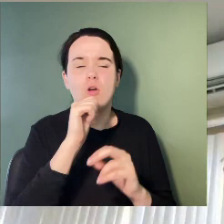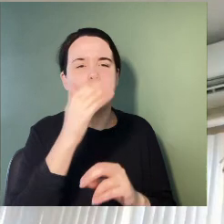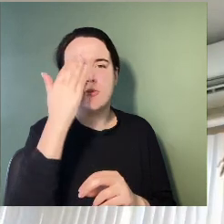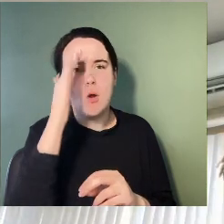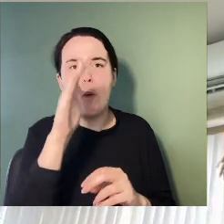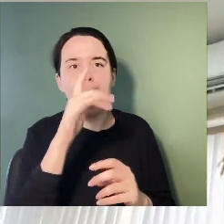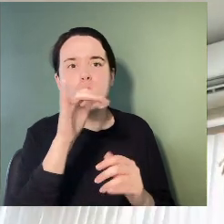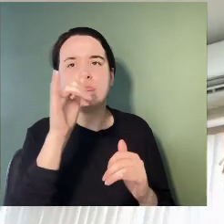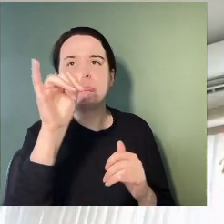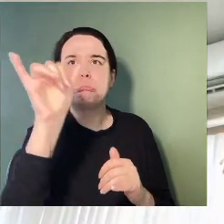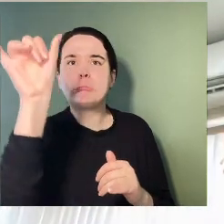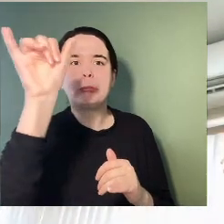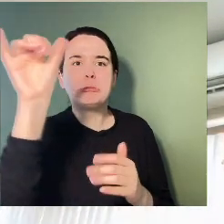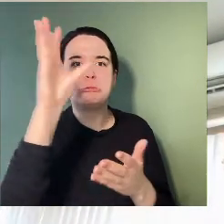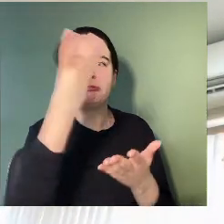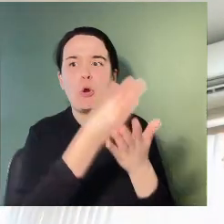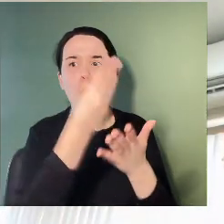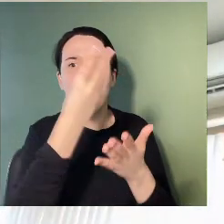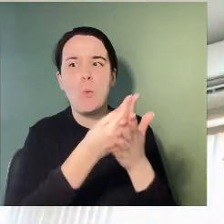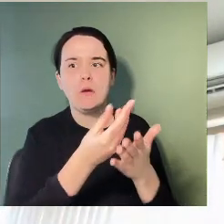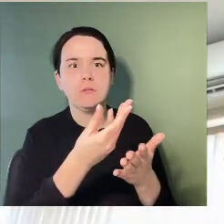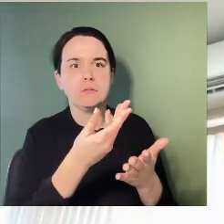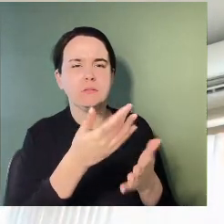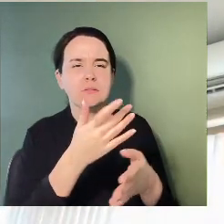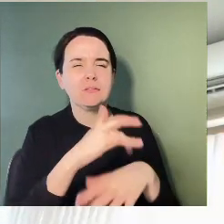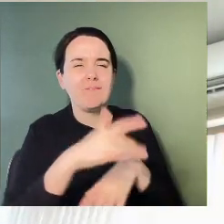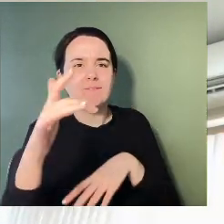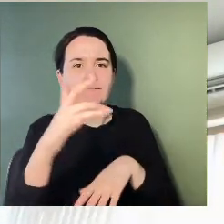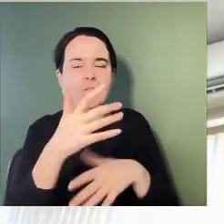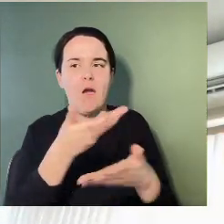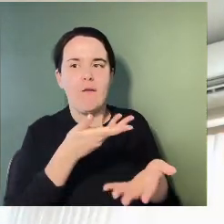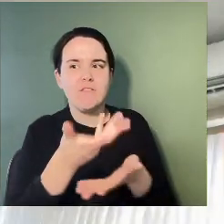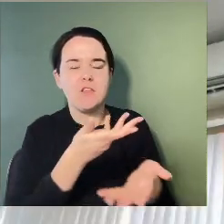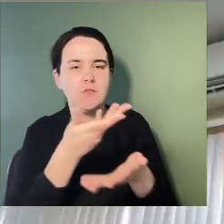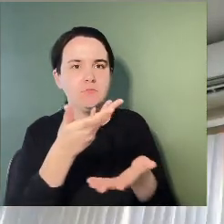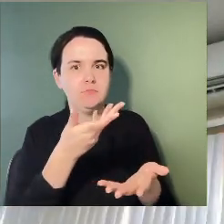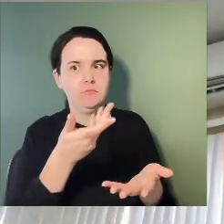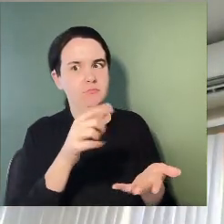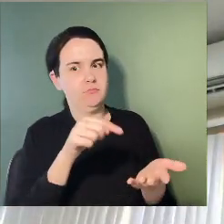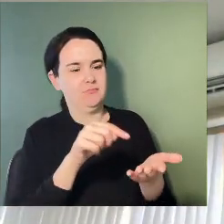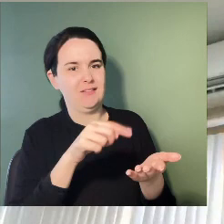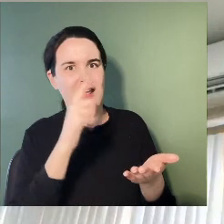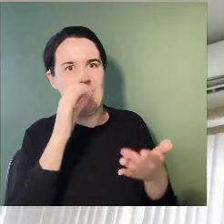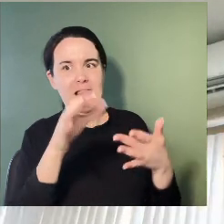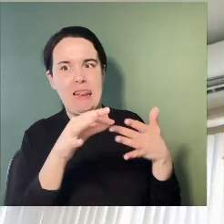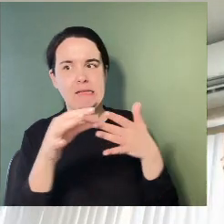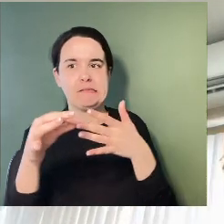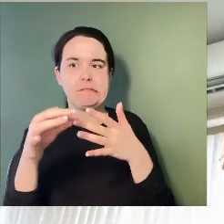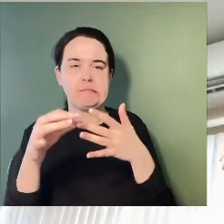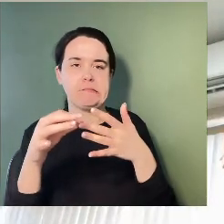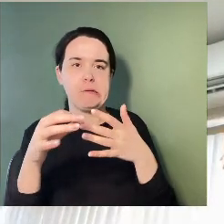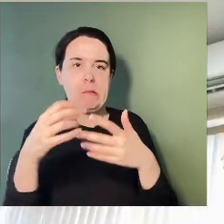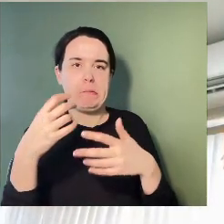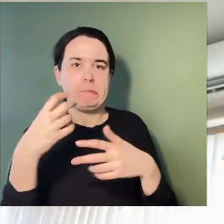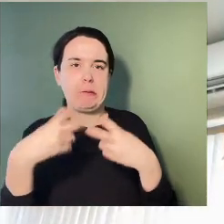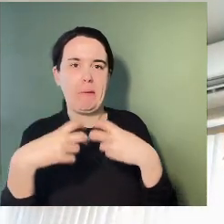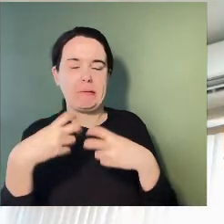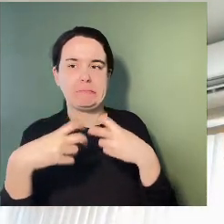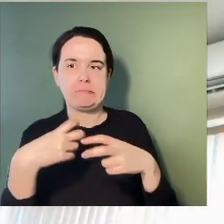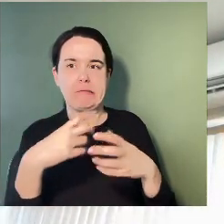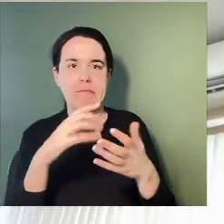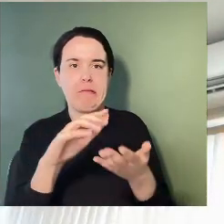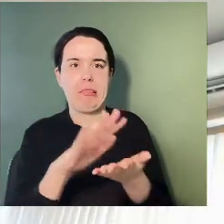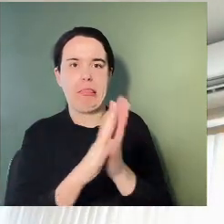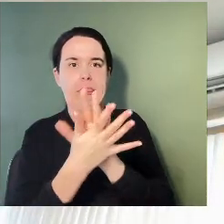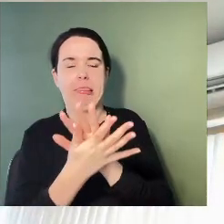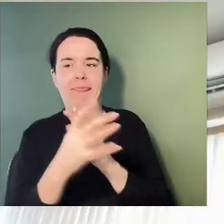recording a sensitive conversation that is going on that can actually lead to compromise of electoral processes.